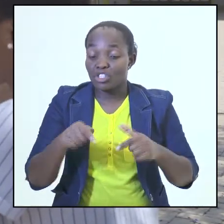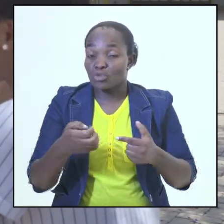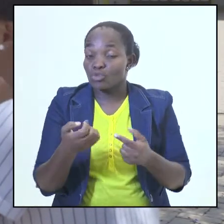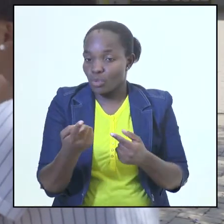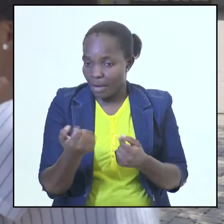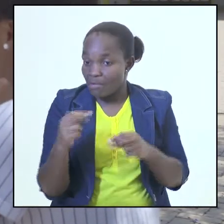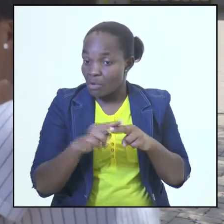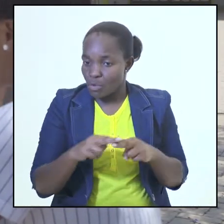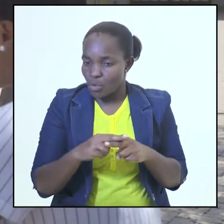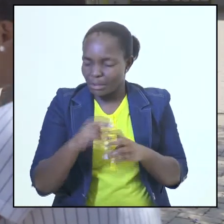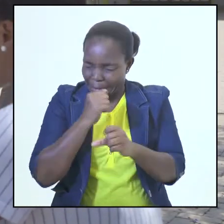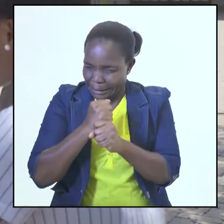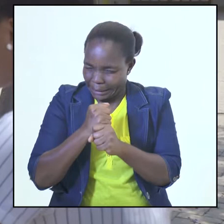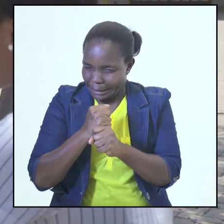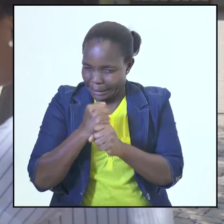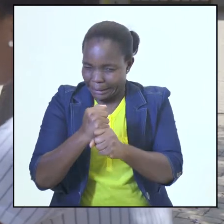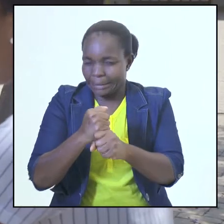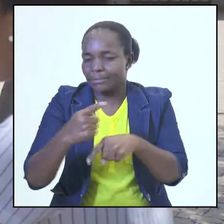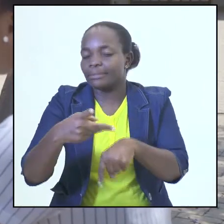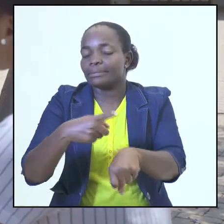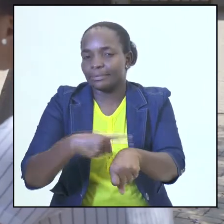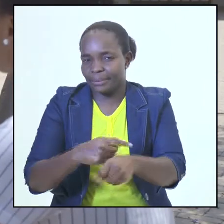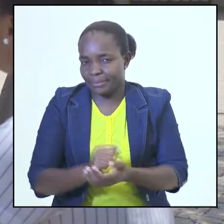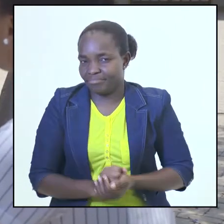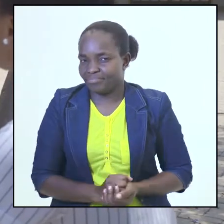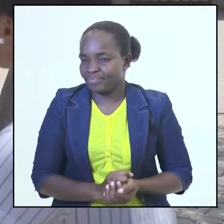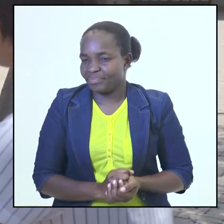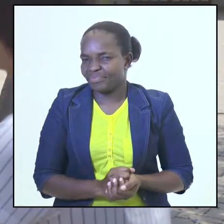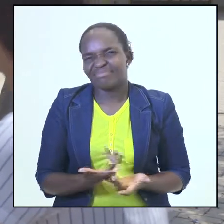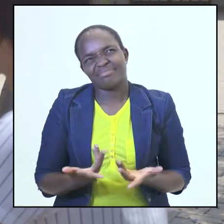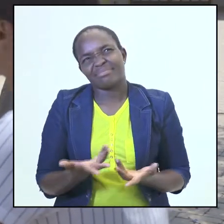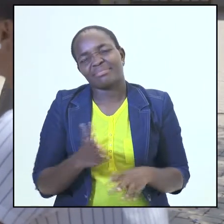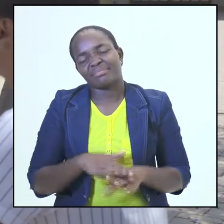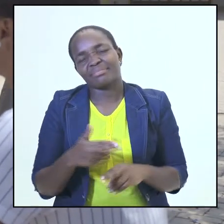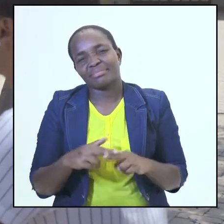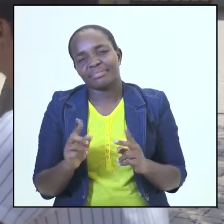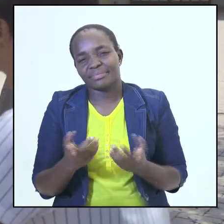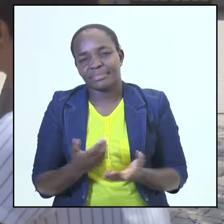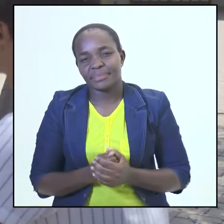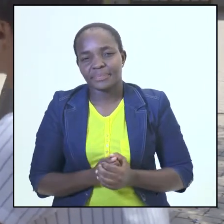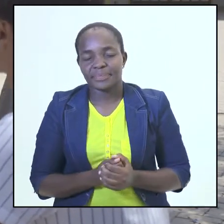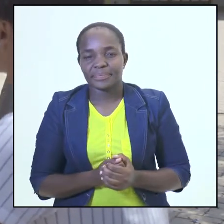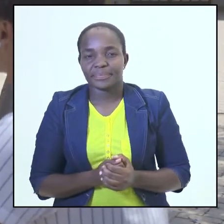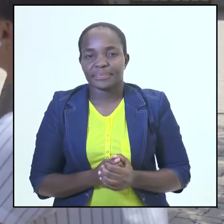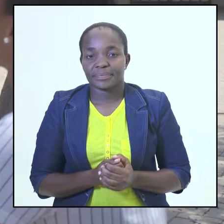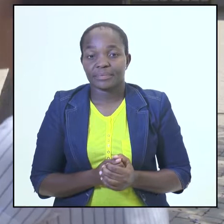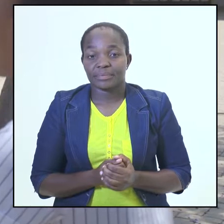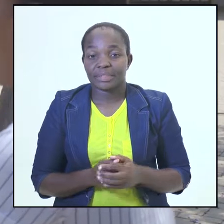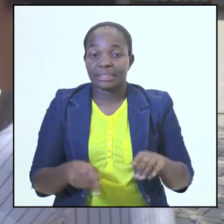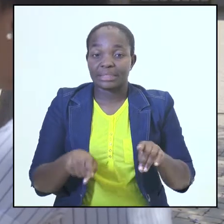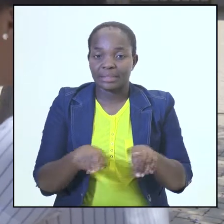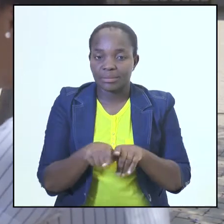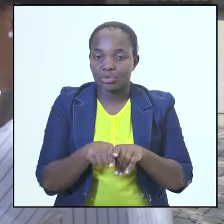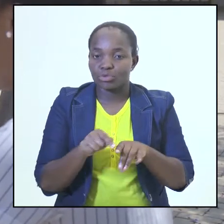or use to help it last longer. Like, I don't know, what example can I use? You see what they do with the cheetahs in the